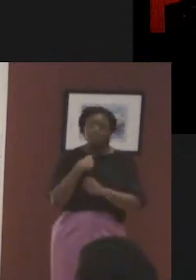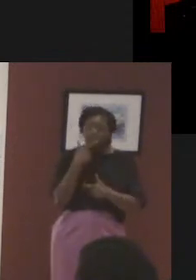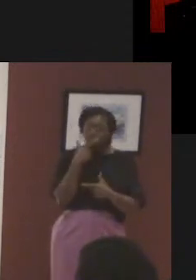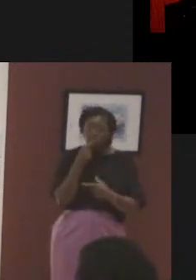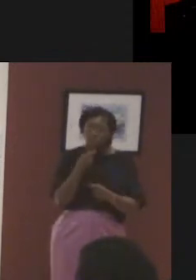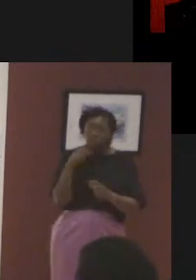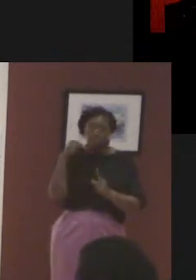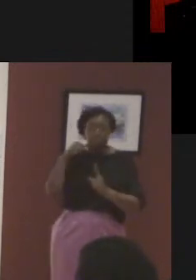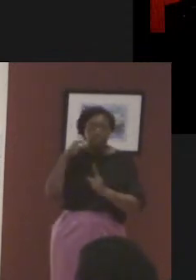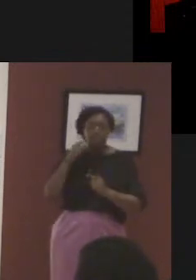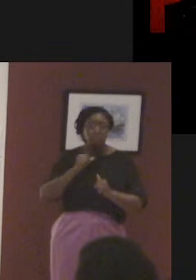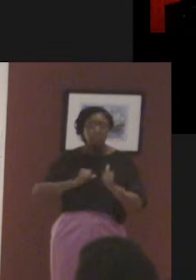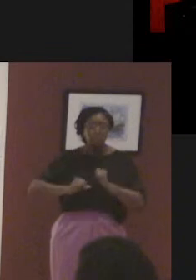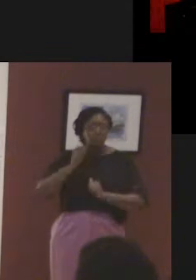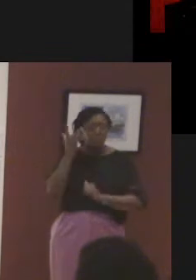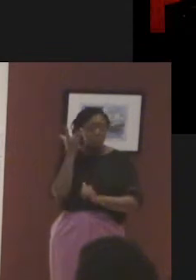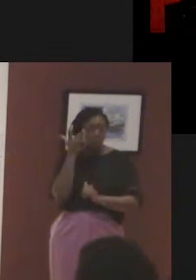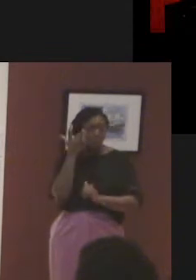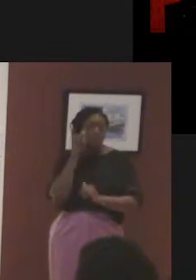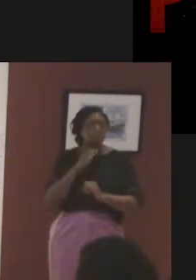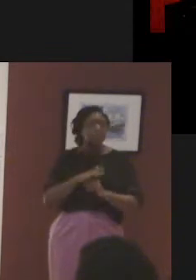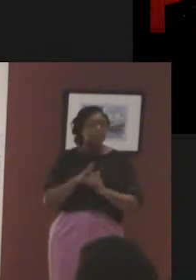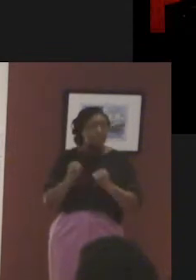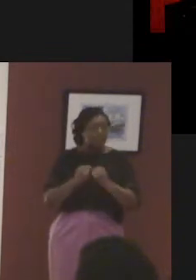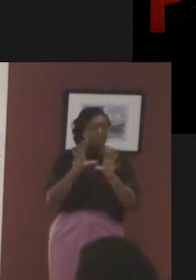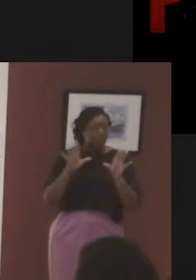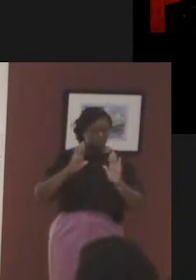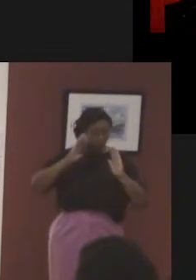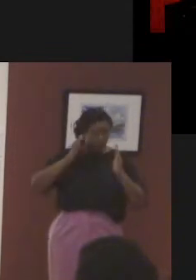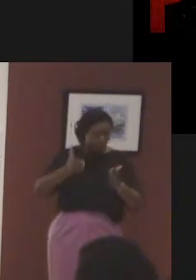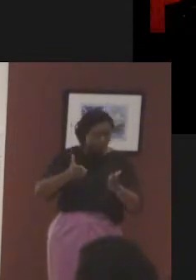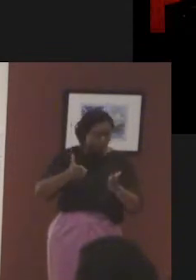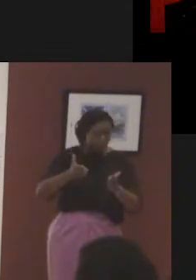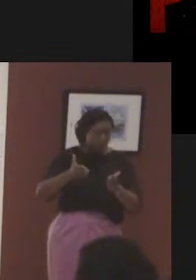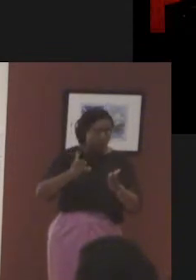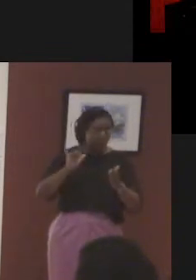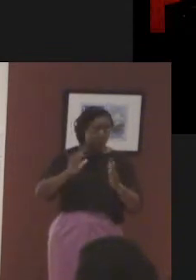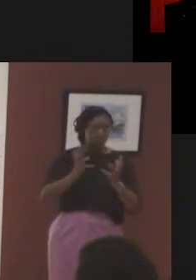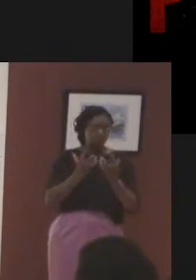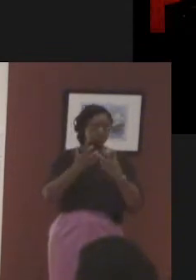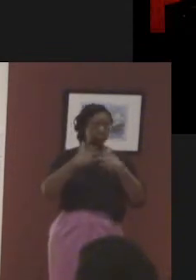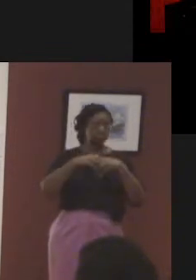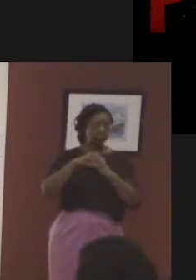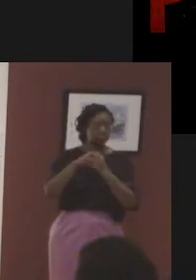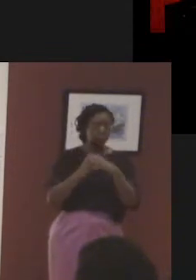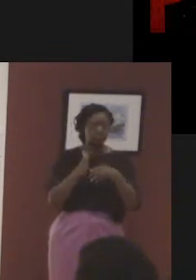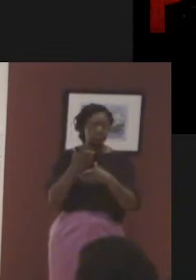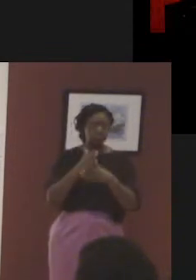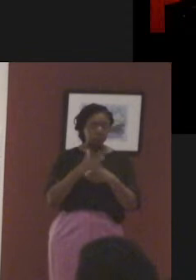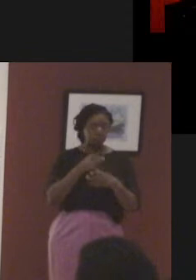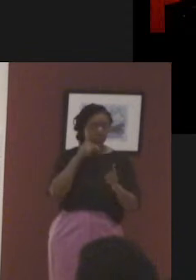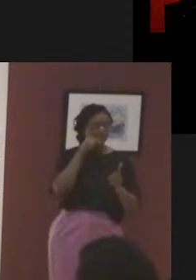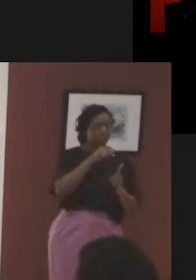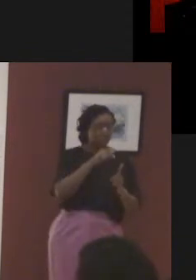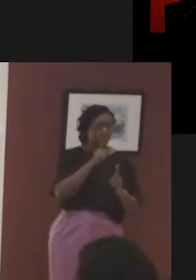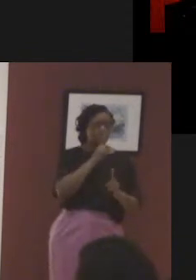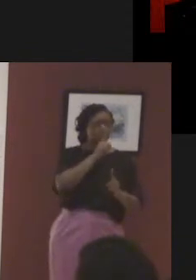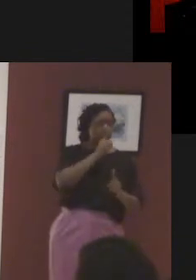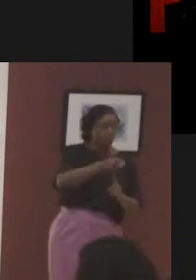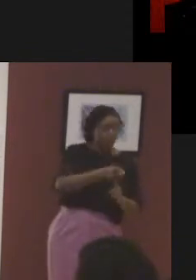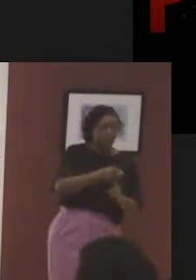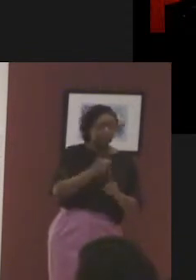by Jefferson Pender because they explicitly focus on the intersections between what I've called those real and